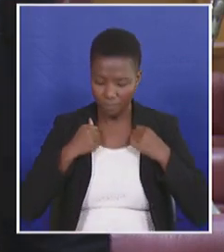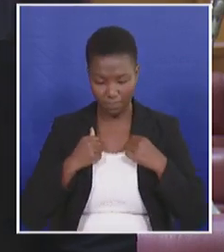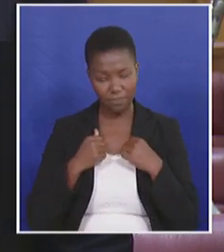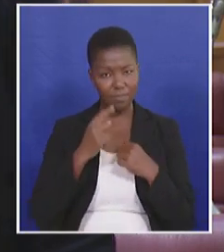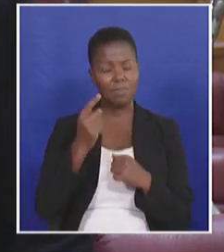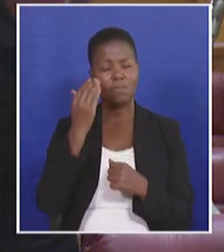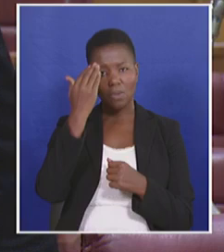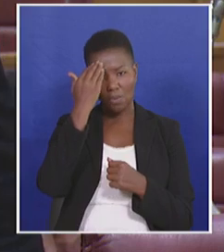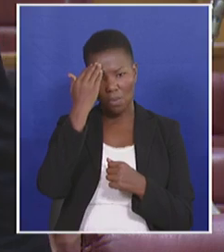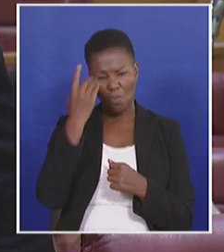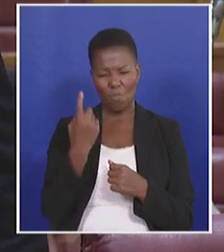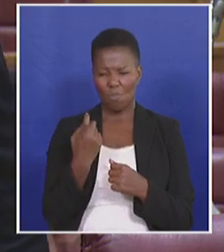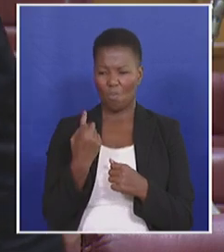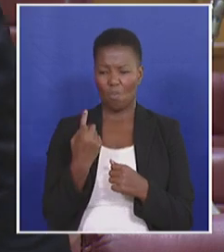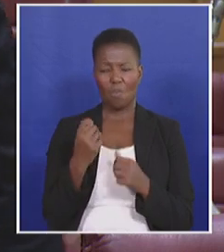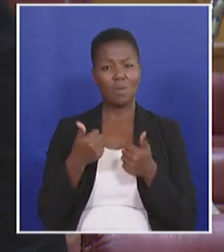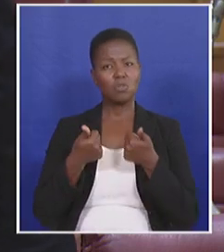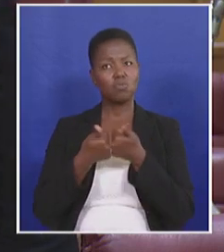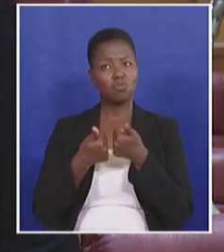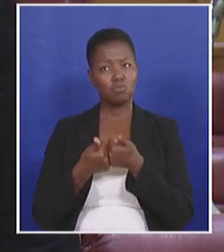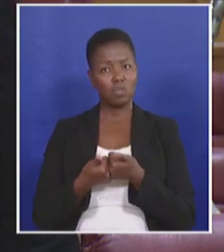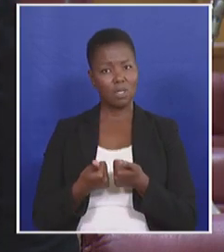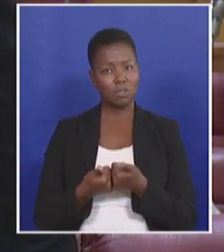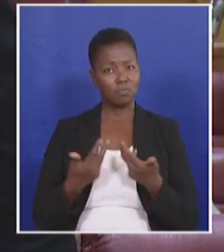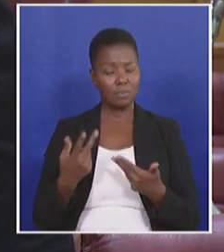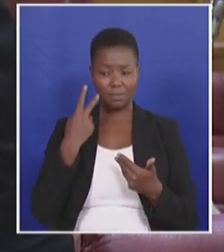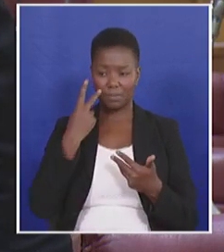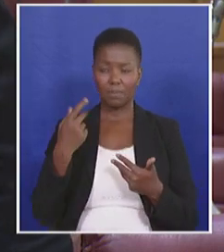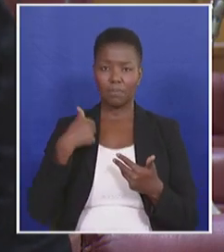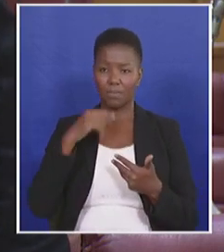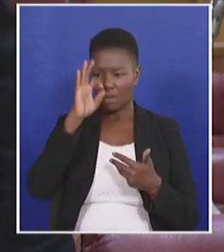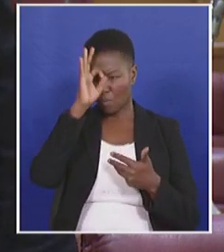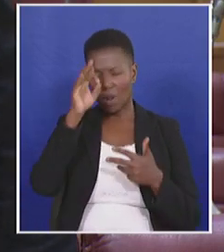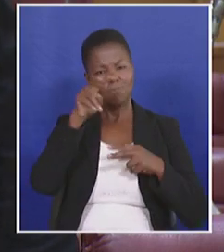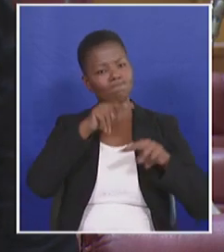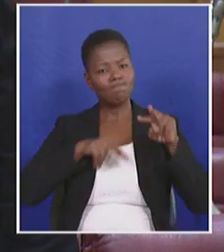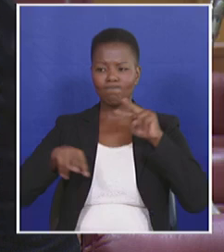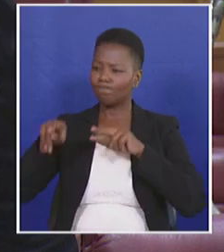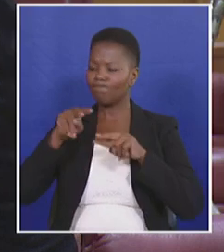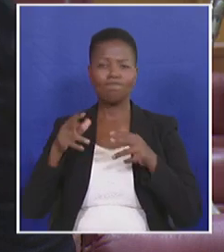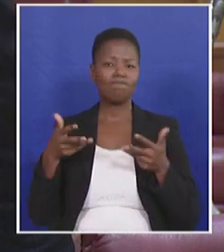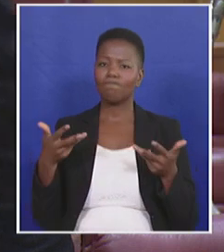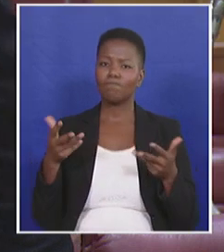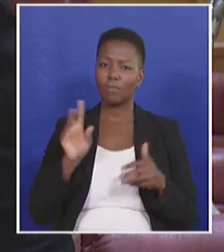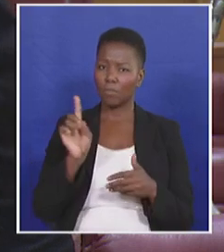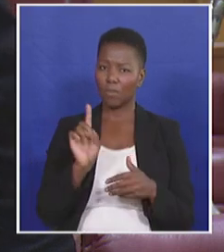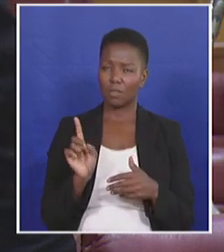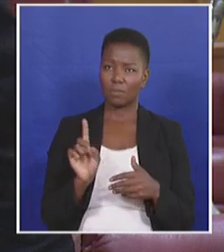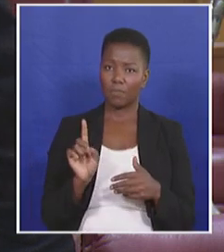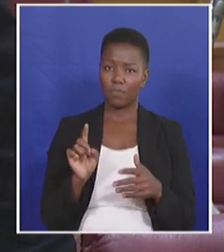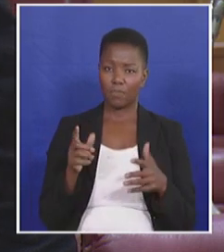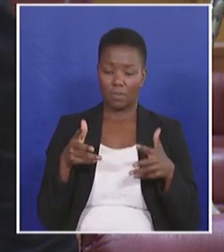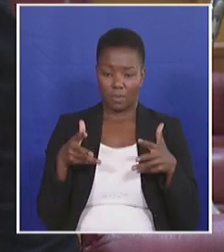the challenging issues insofar as policing in South Africa is concerned is that we